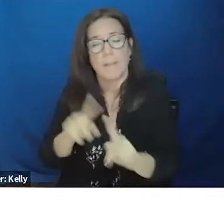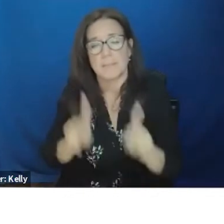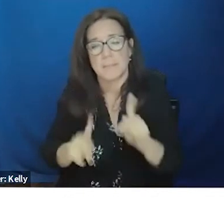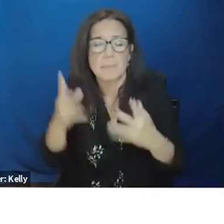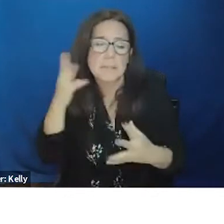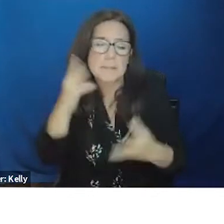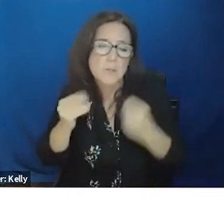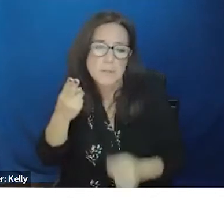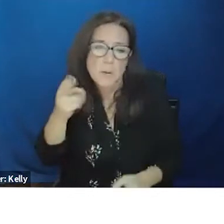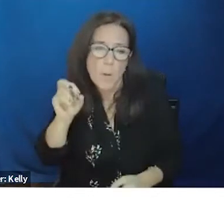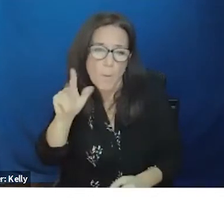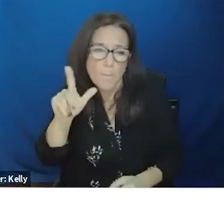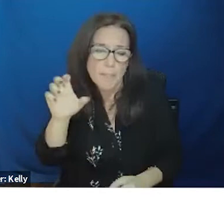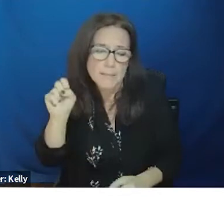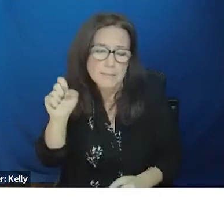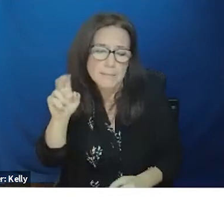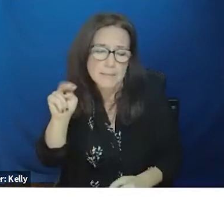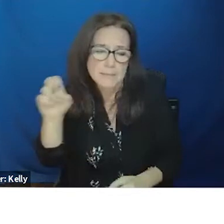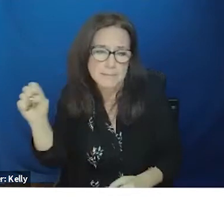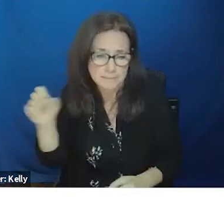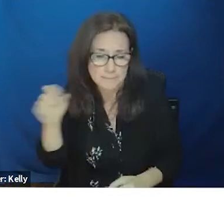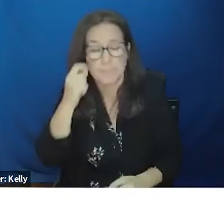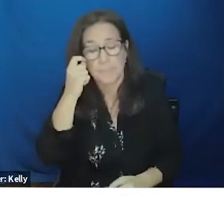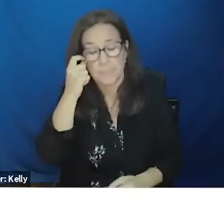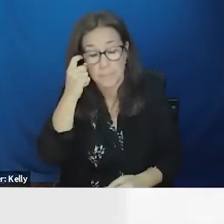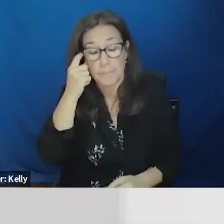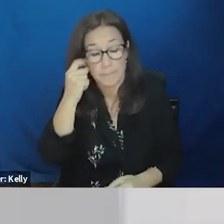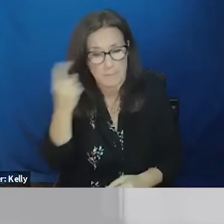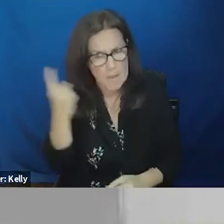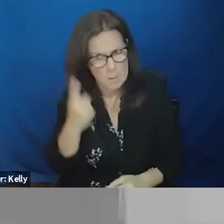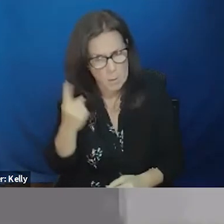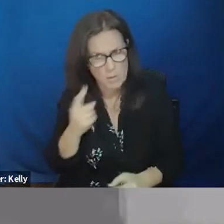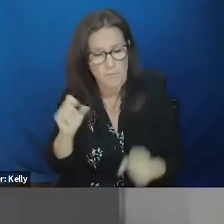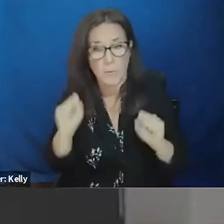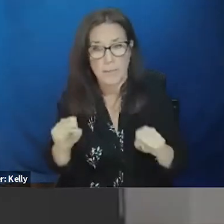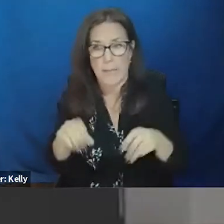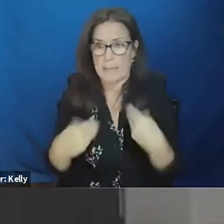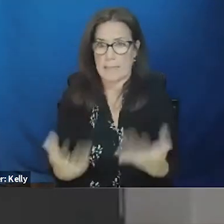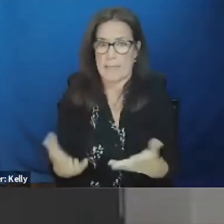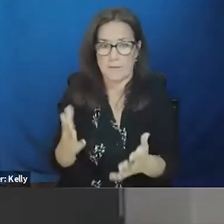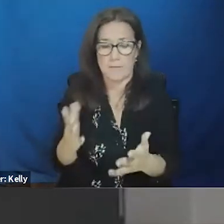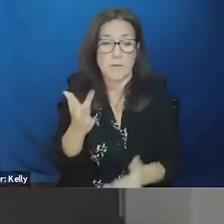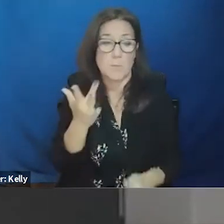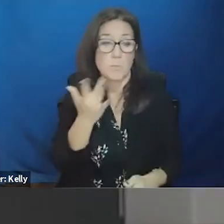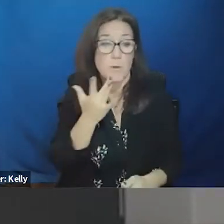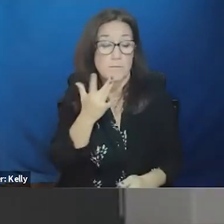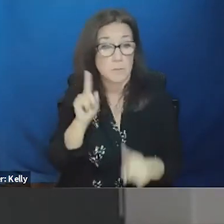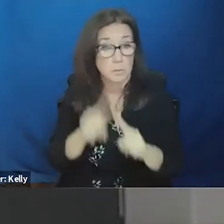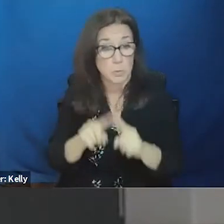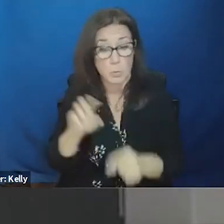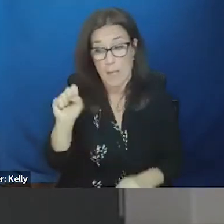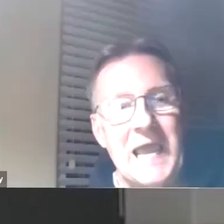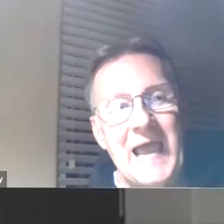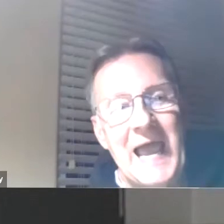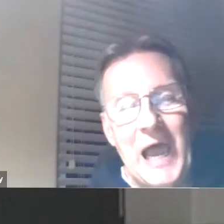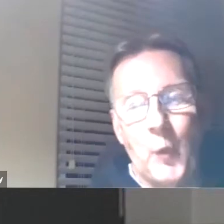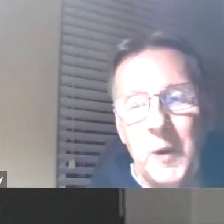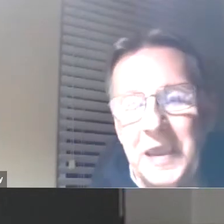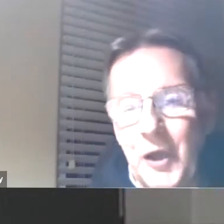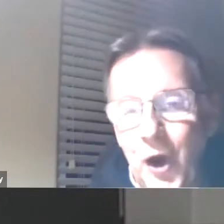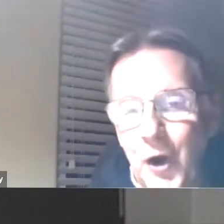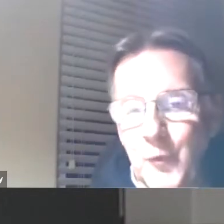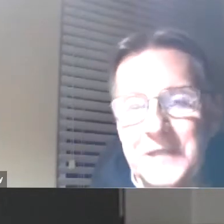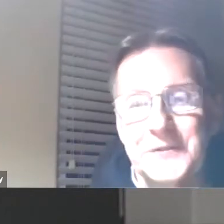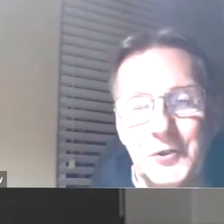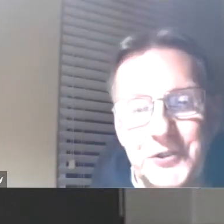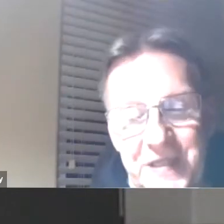experiencing homelessness. Would it be possible to give preference to SB Unified employees?